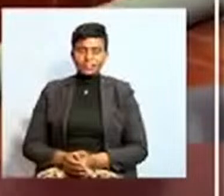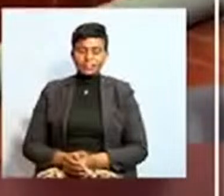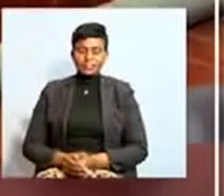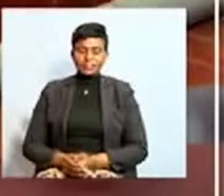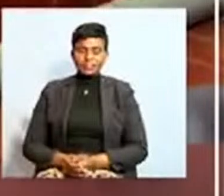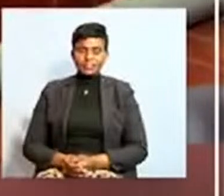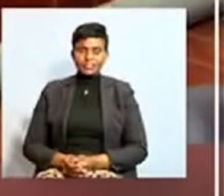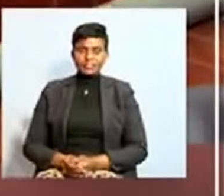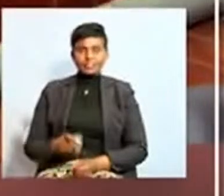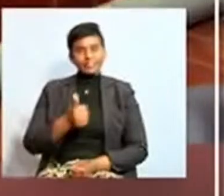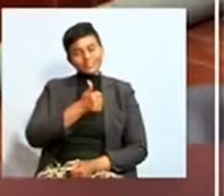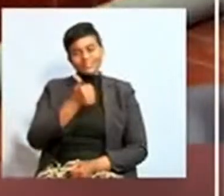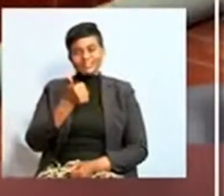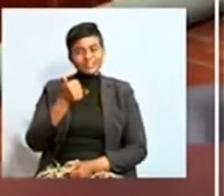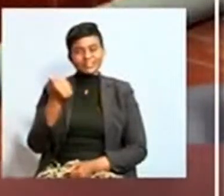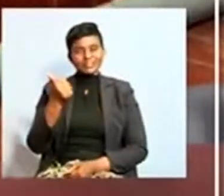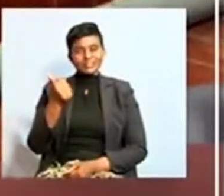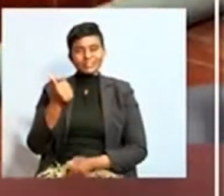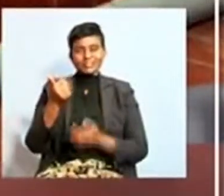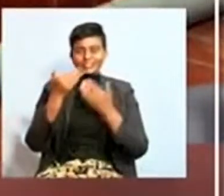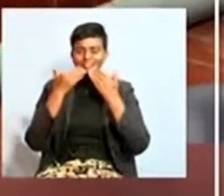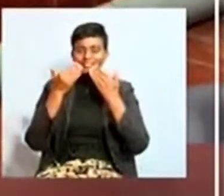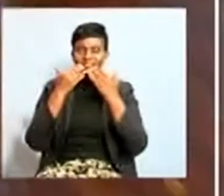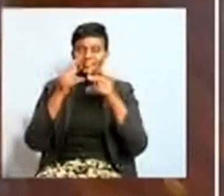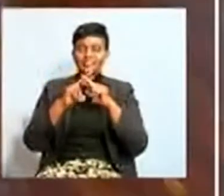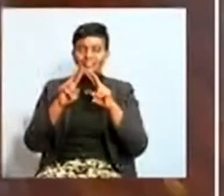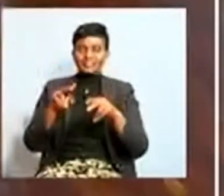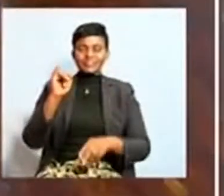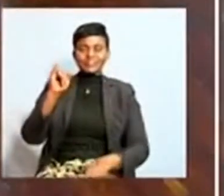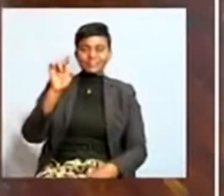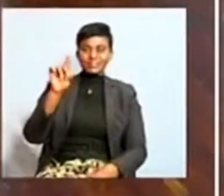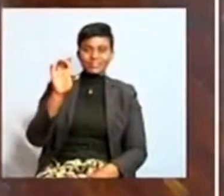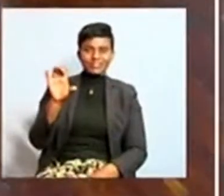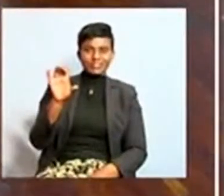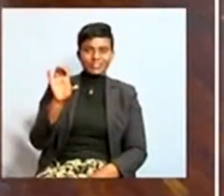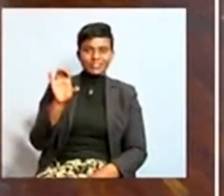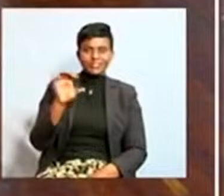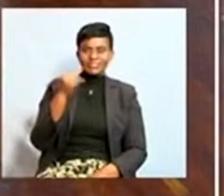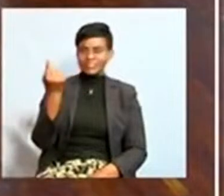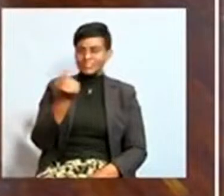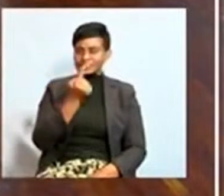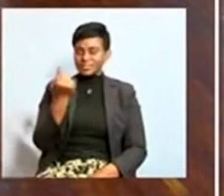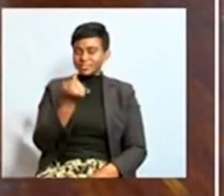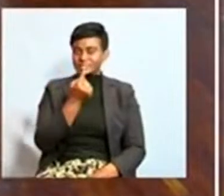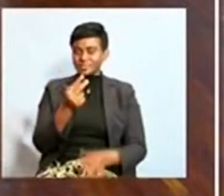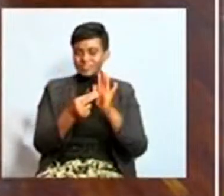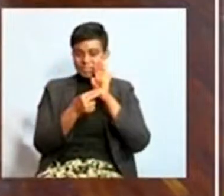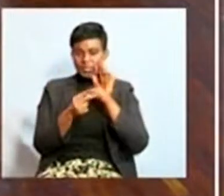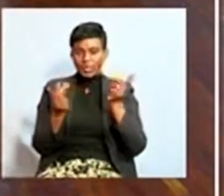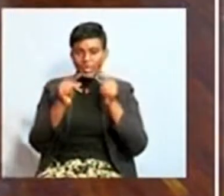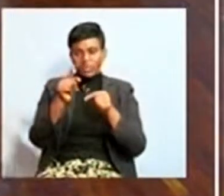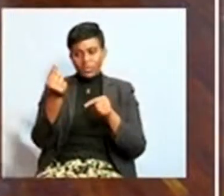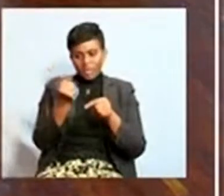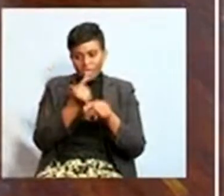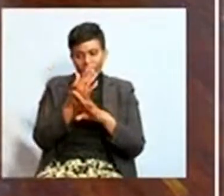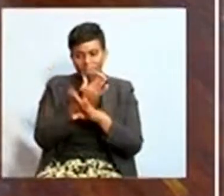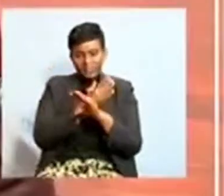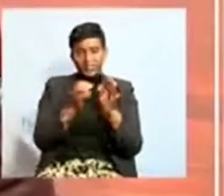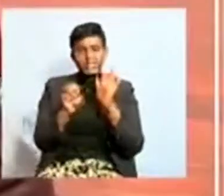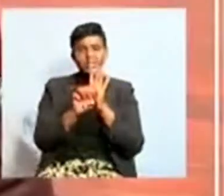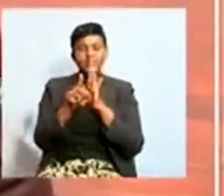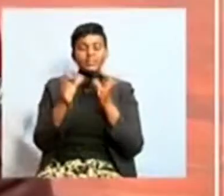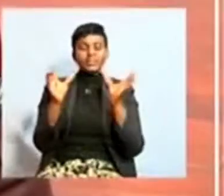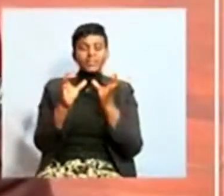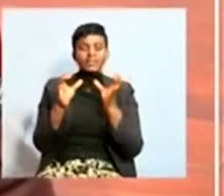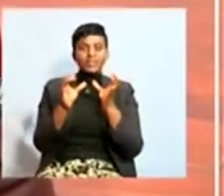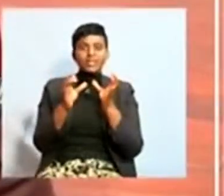Okay, any follow-up? Thank you, Chair. IDC, when you appear before such committees, you